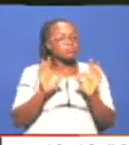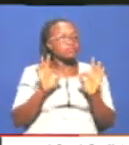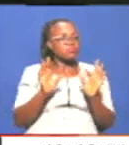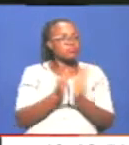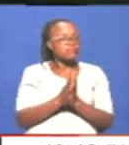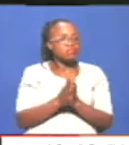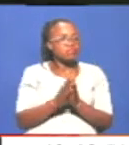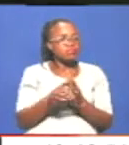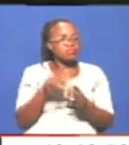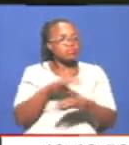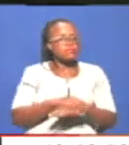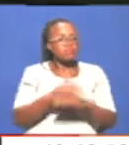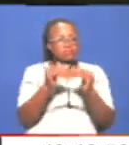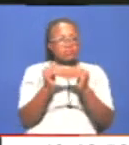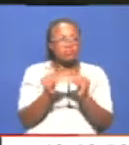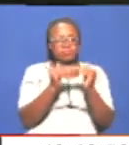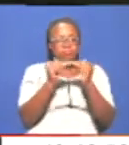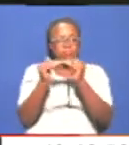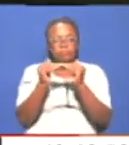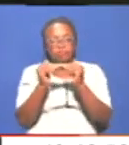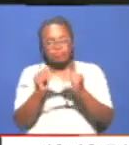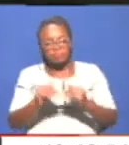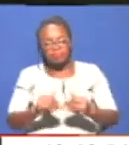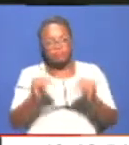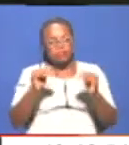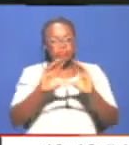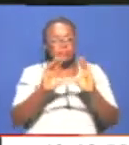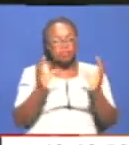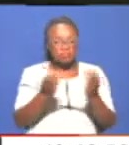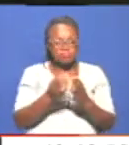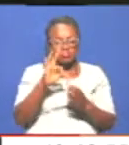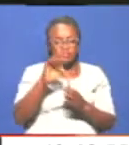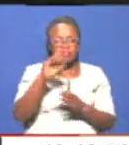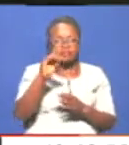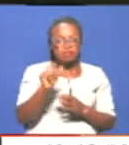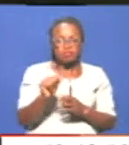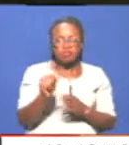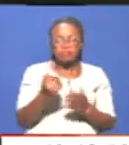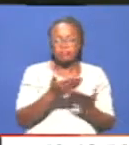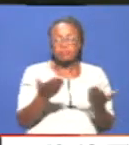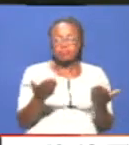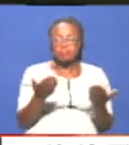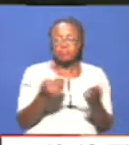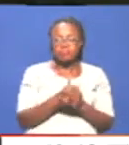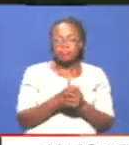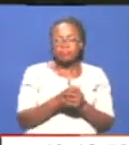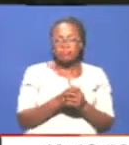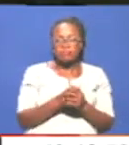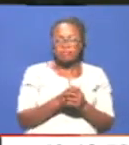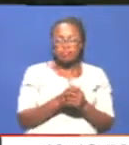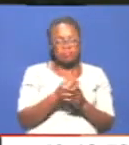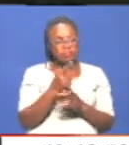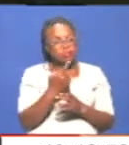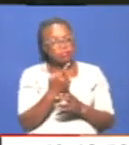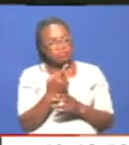getting into levels, candidate master, world chess master, FIDE master, you know, titles like that in chess. You could first start